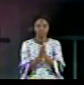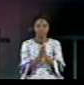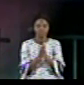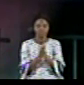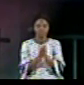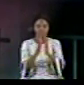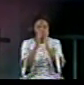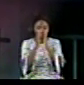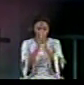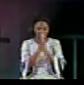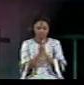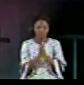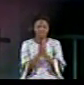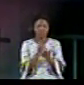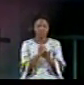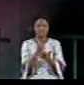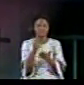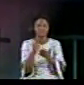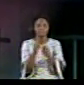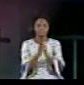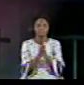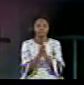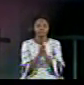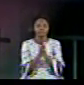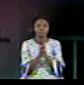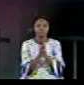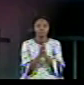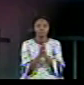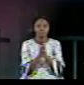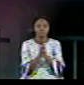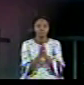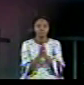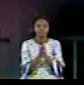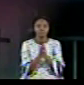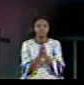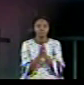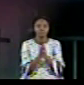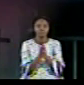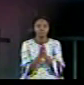Together for the Lord Jesus.